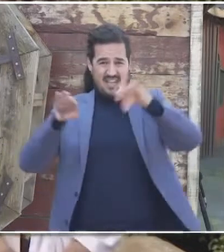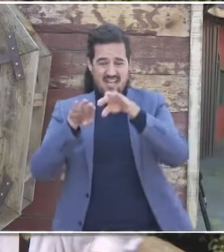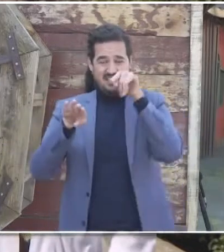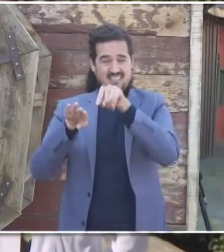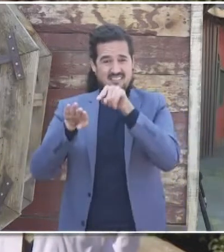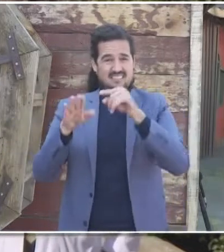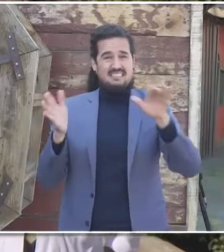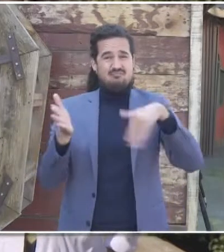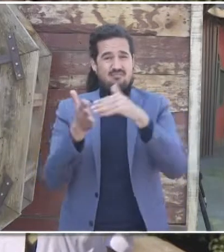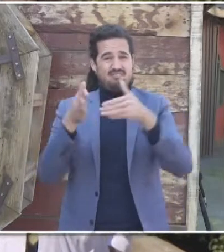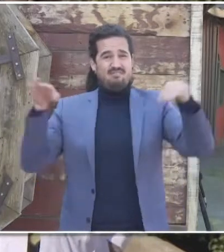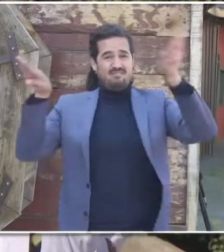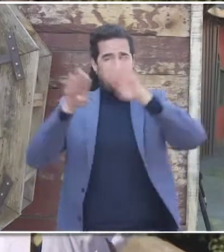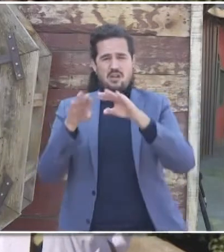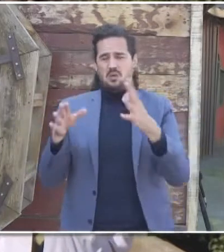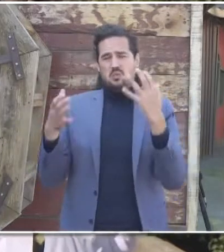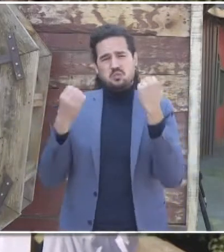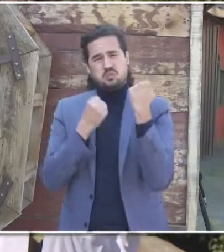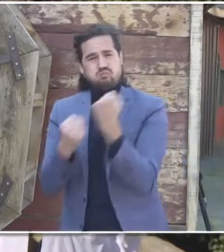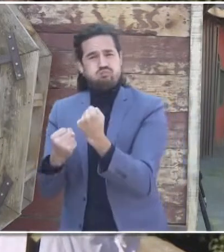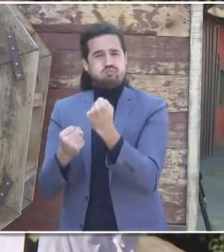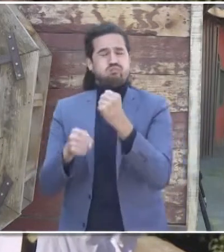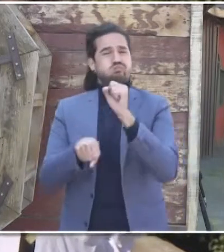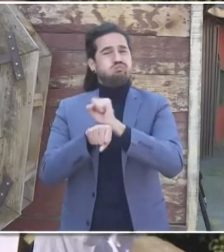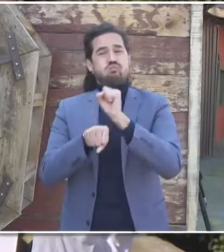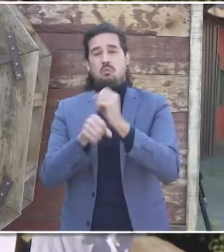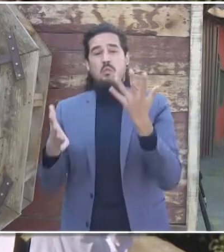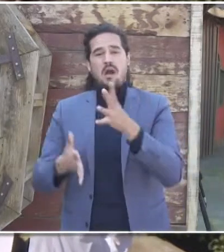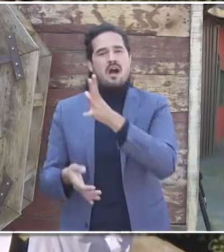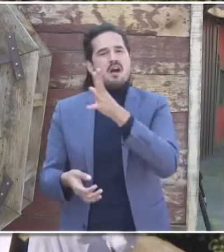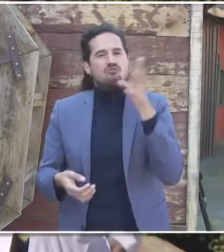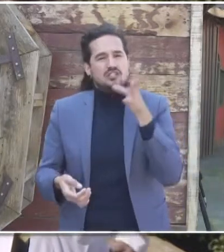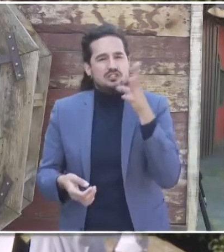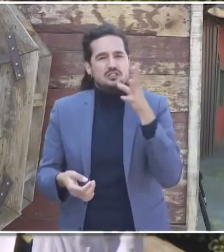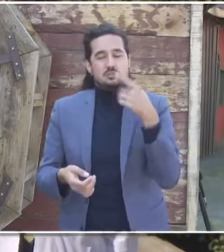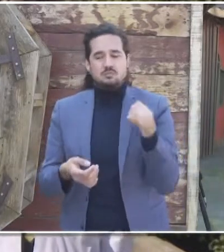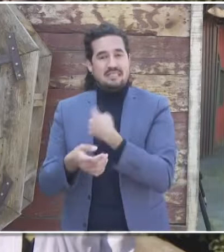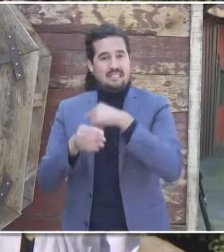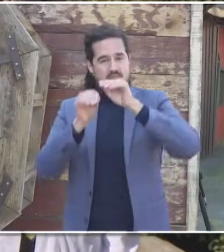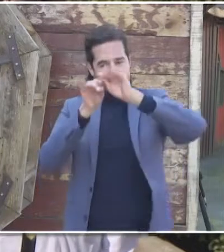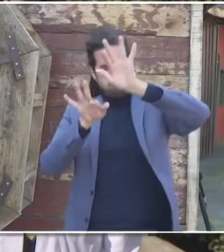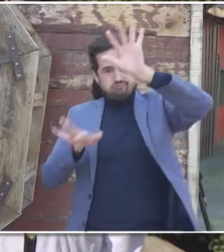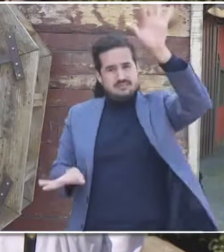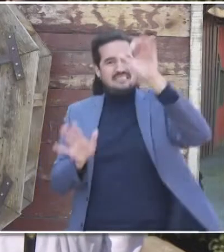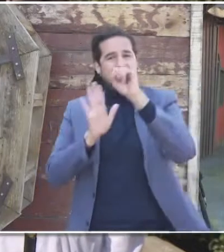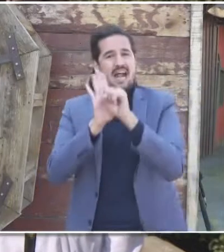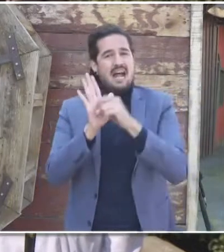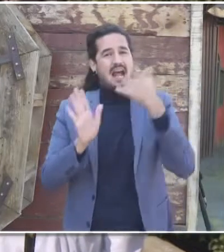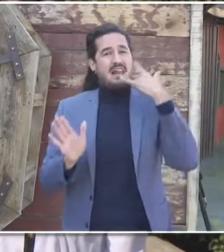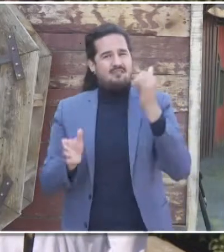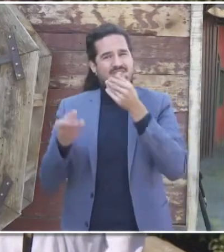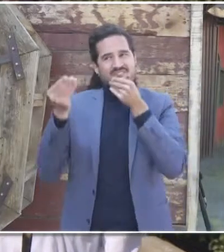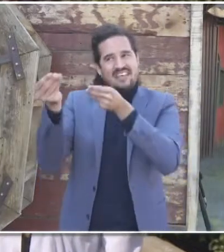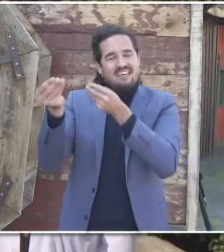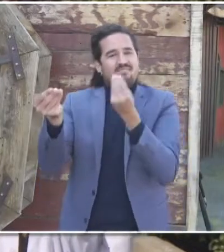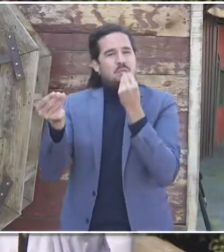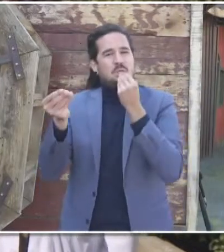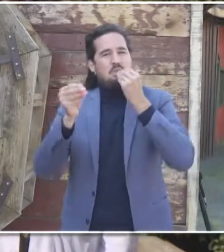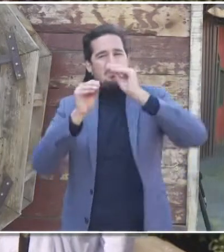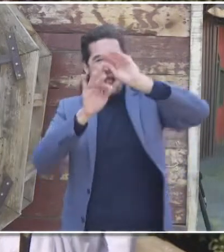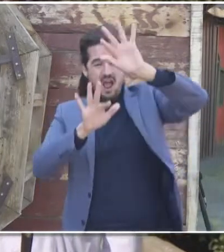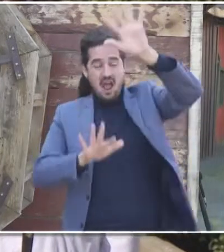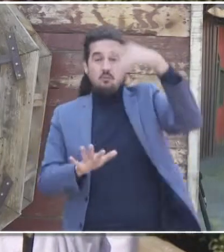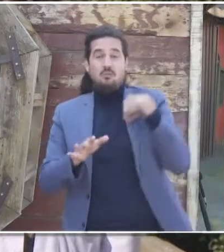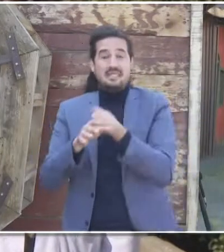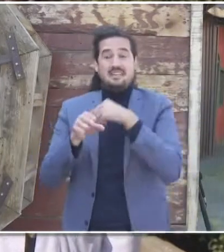nation. We feed the state, we feed the nation, and really we feed the world. And our agriculture employees have